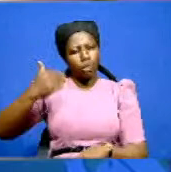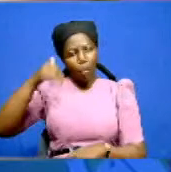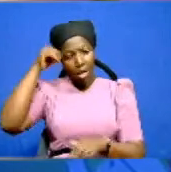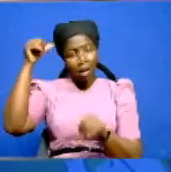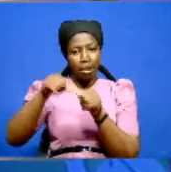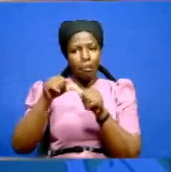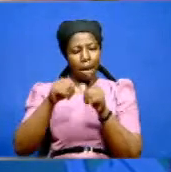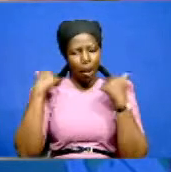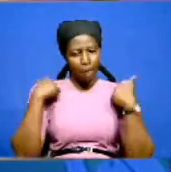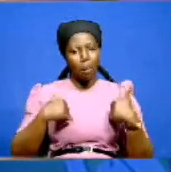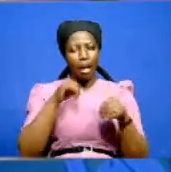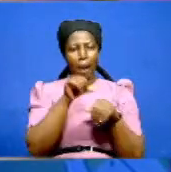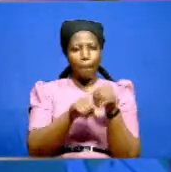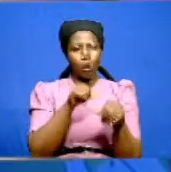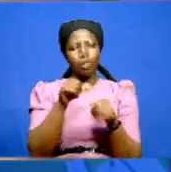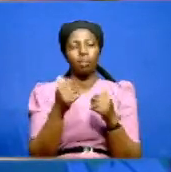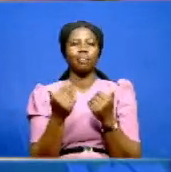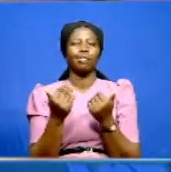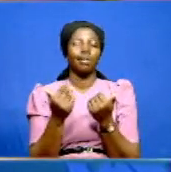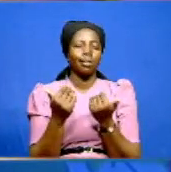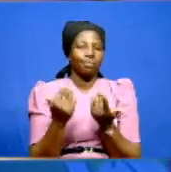me of